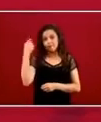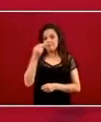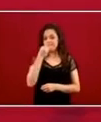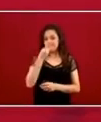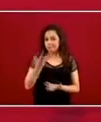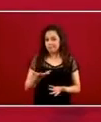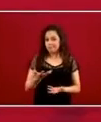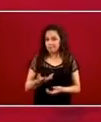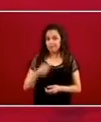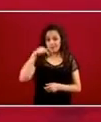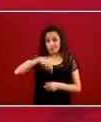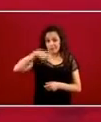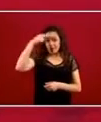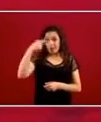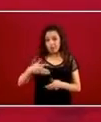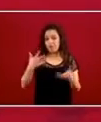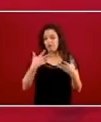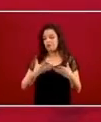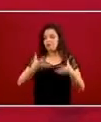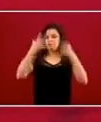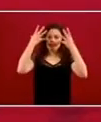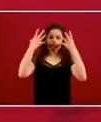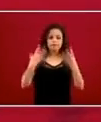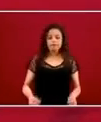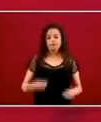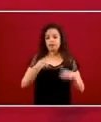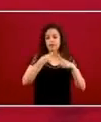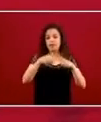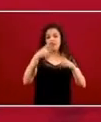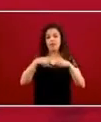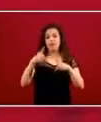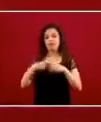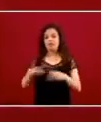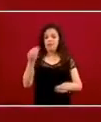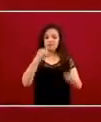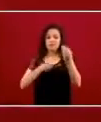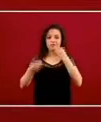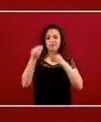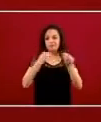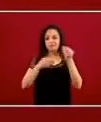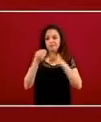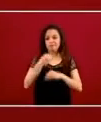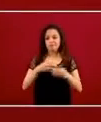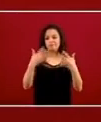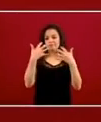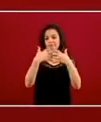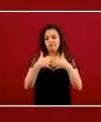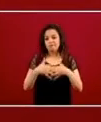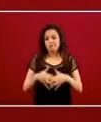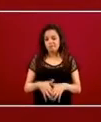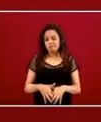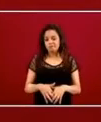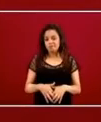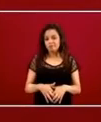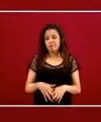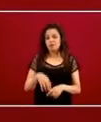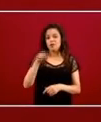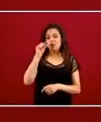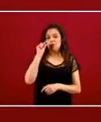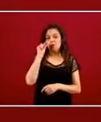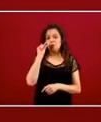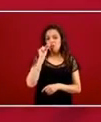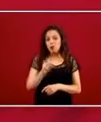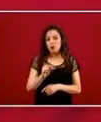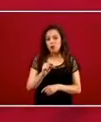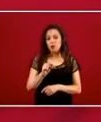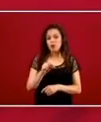is incorrect, because the important thing is what foods are available. And in Mexico, we have an